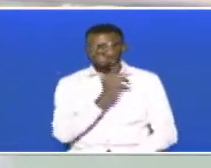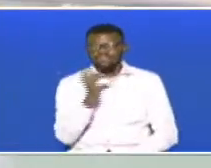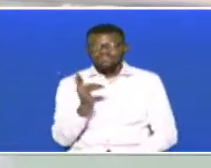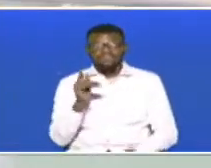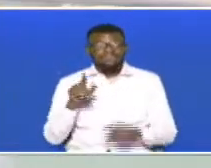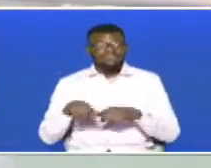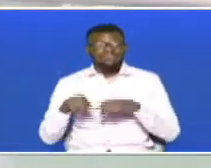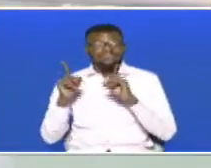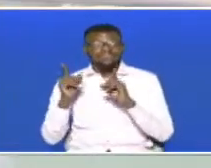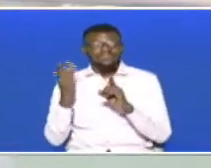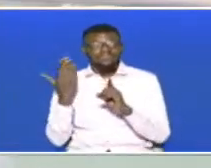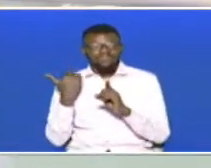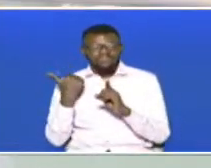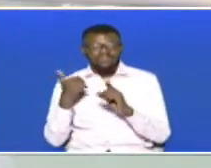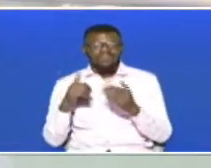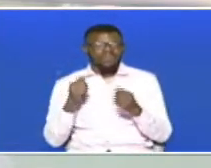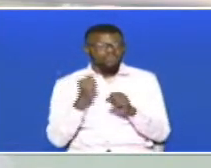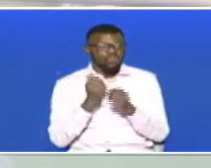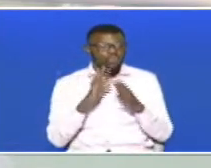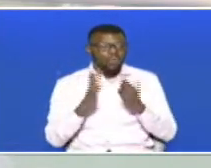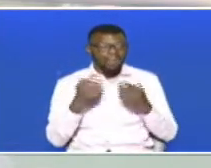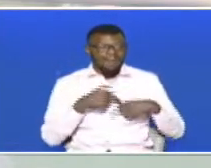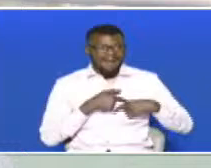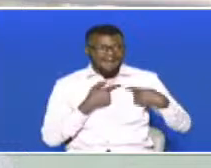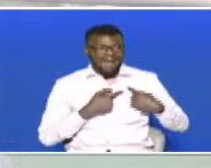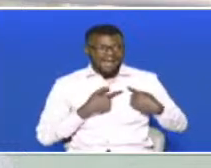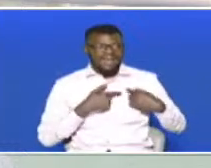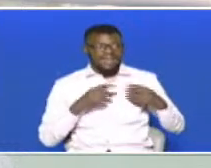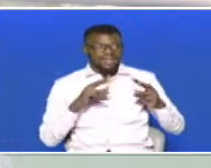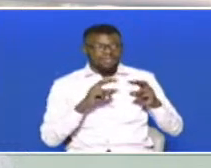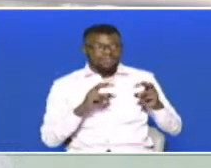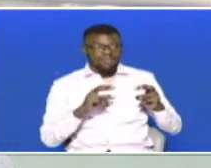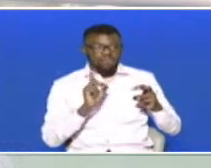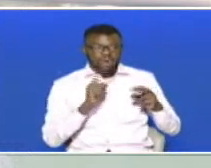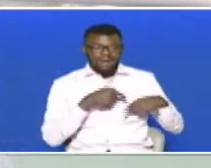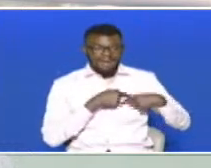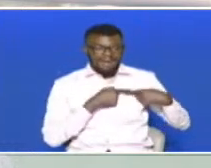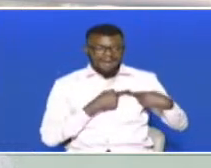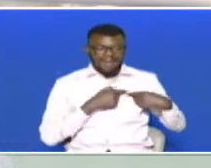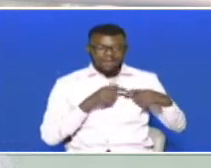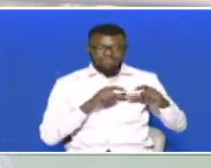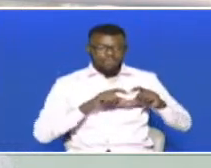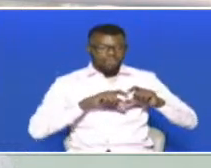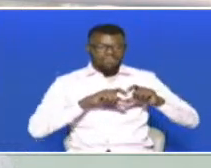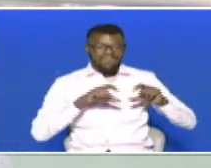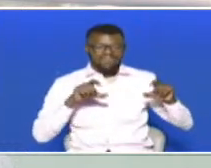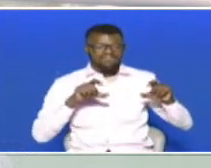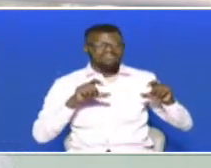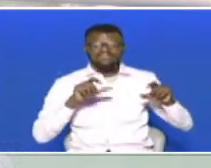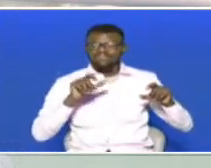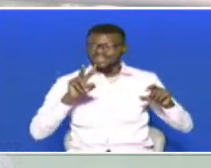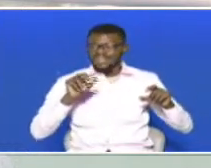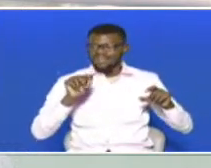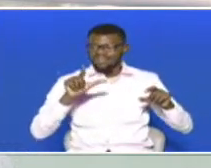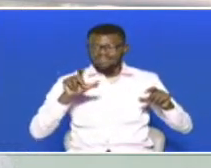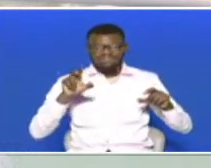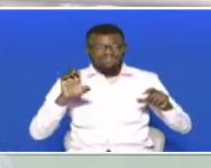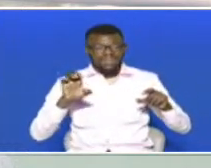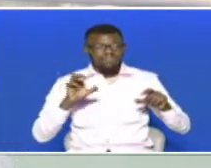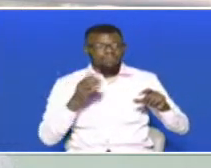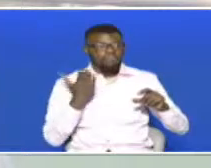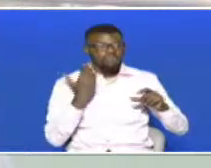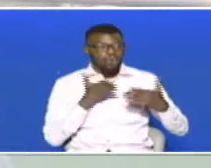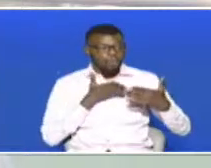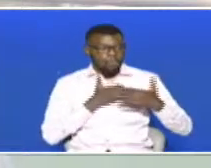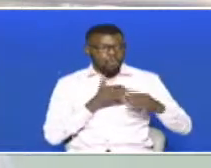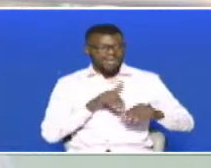we did the 2D echocardiography, which showed one of the heart wall, it's called aortic wall, which was